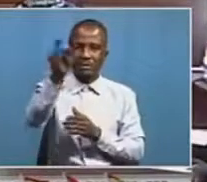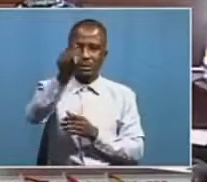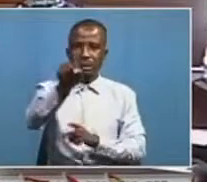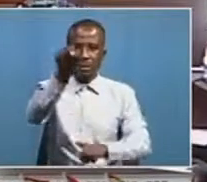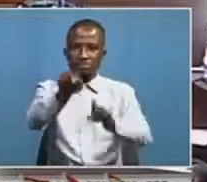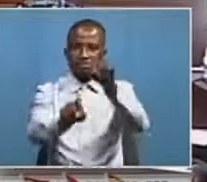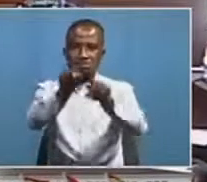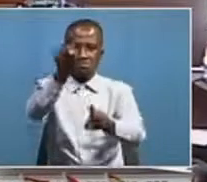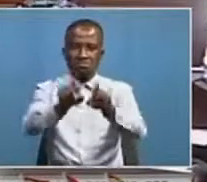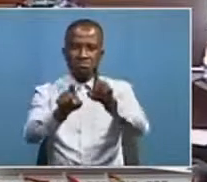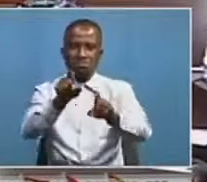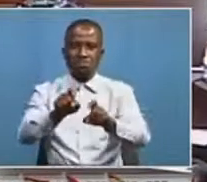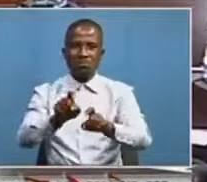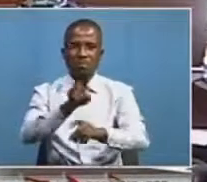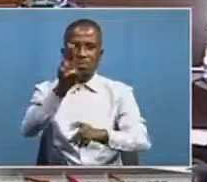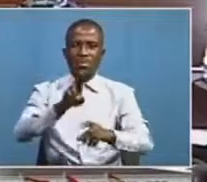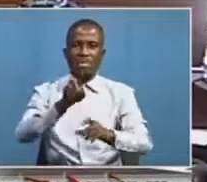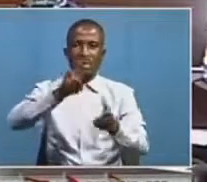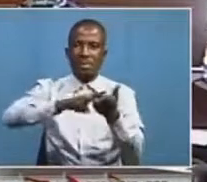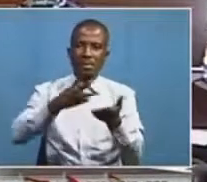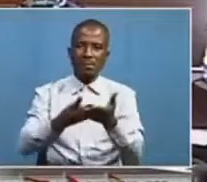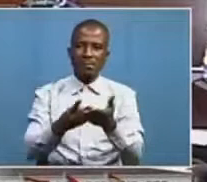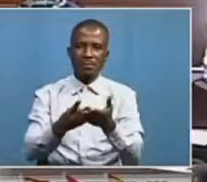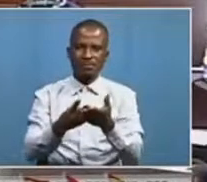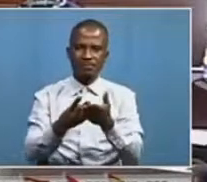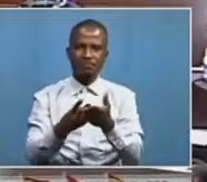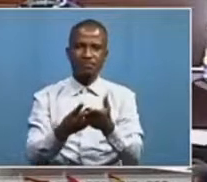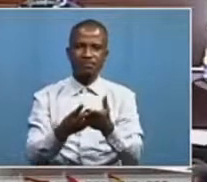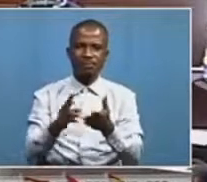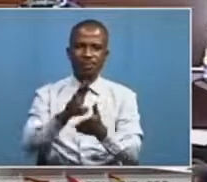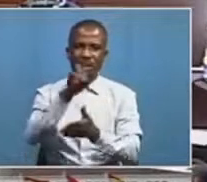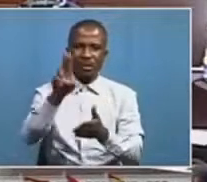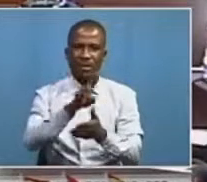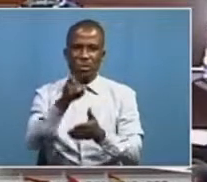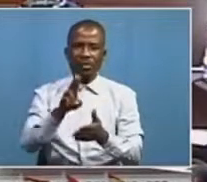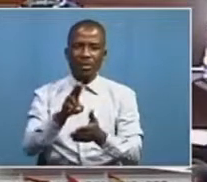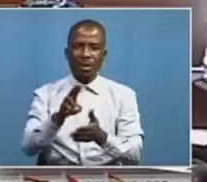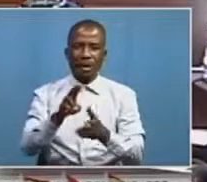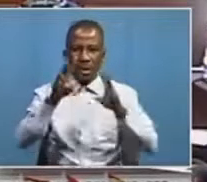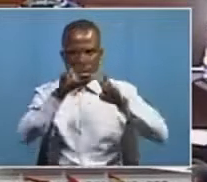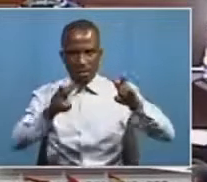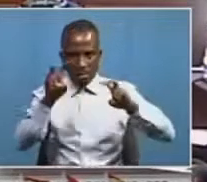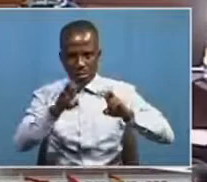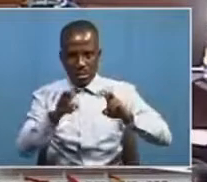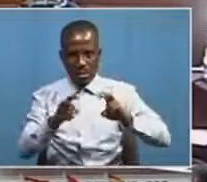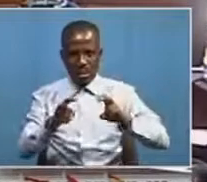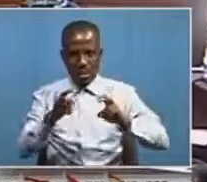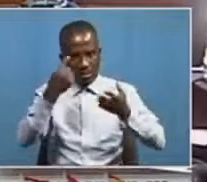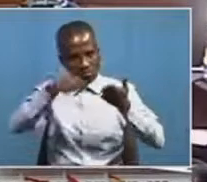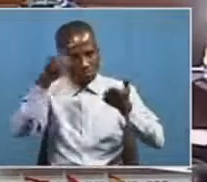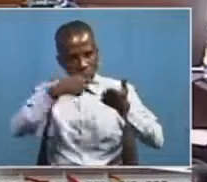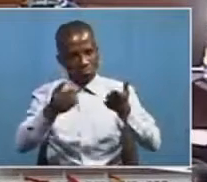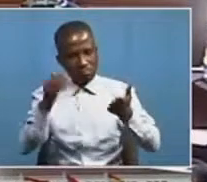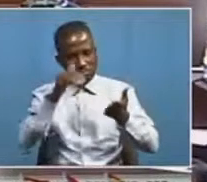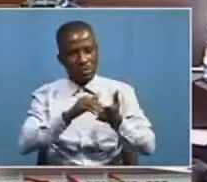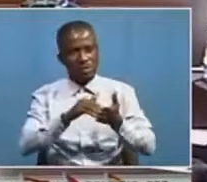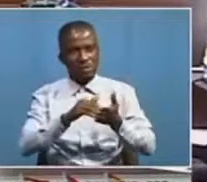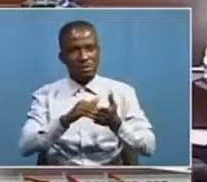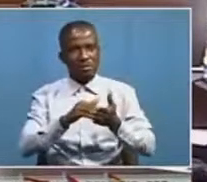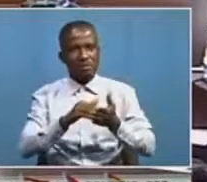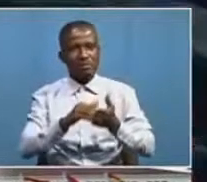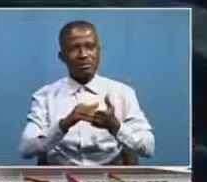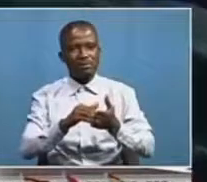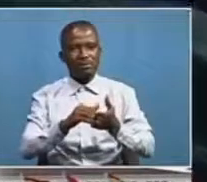testify for him as a witness, and an application to review the court's ruling on respondent's decision not to call